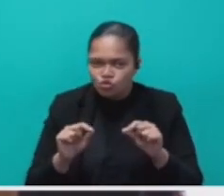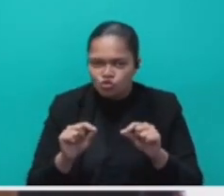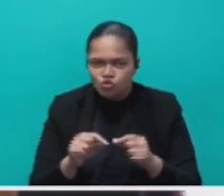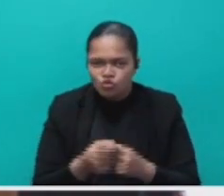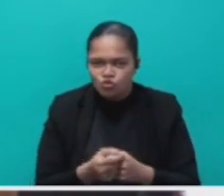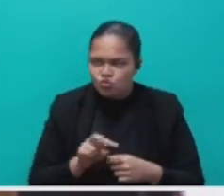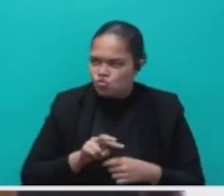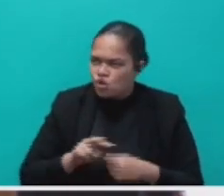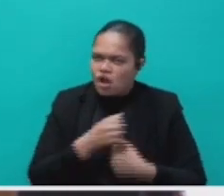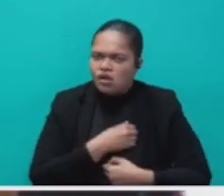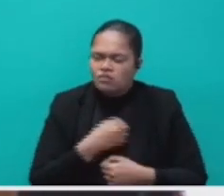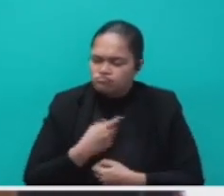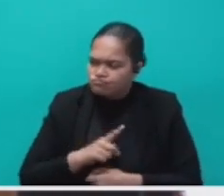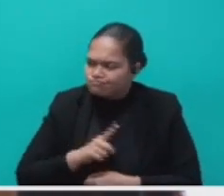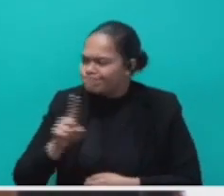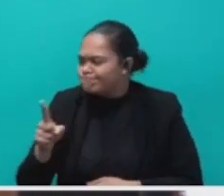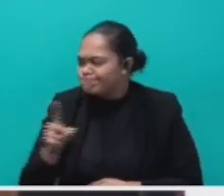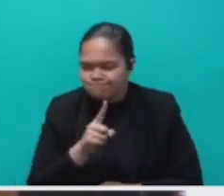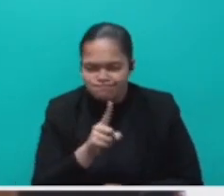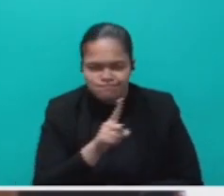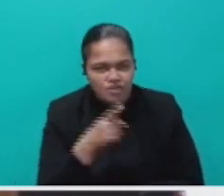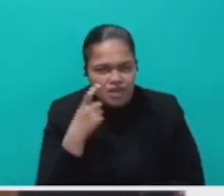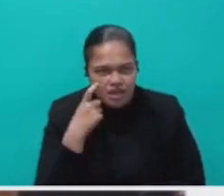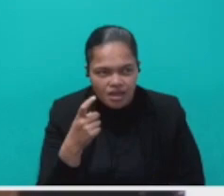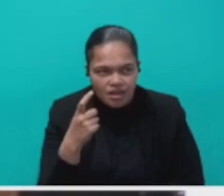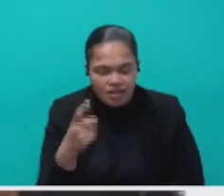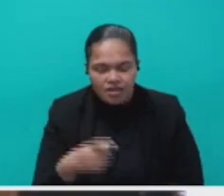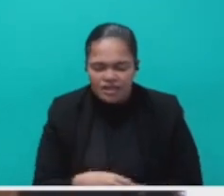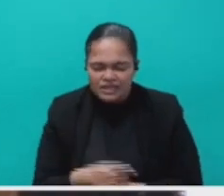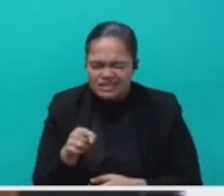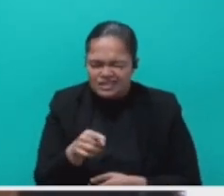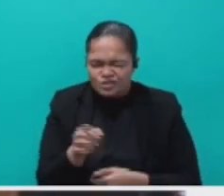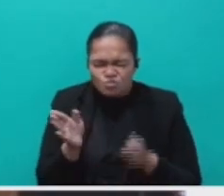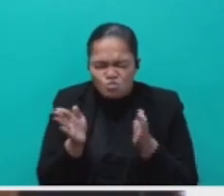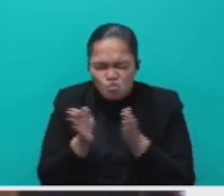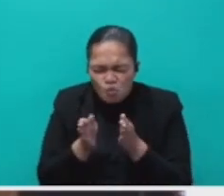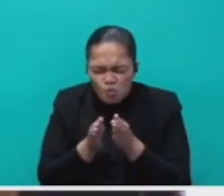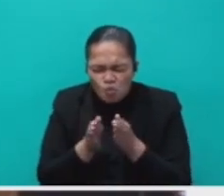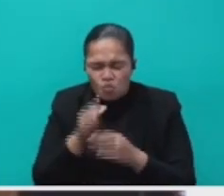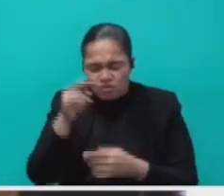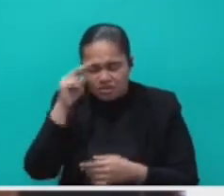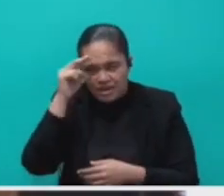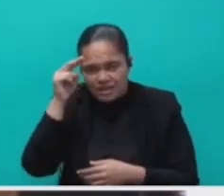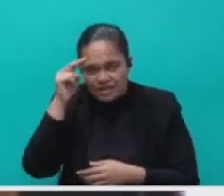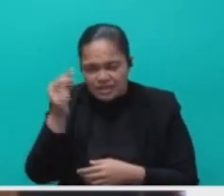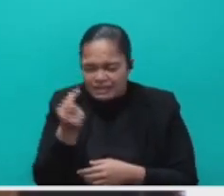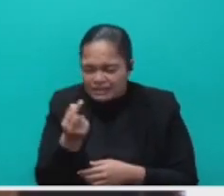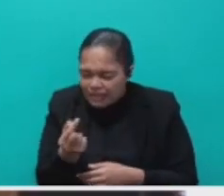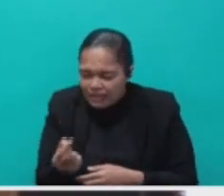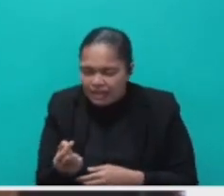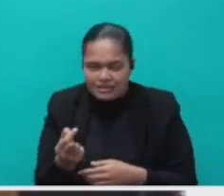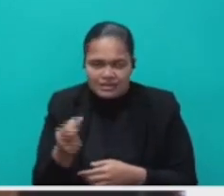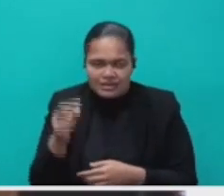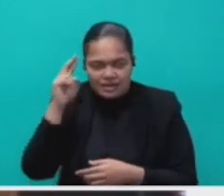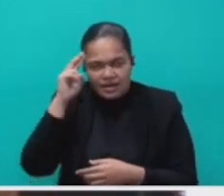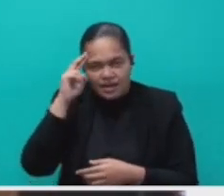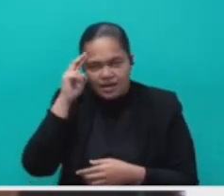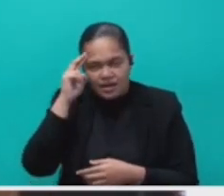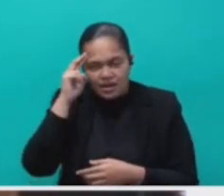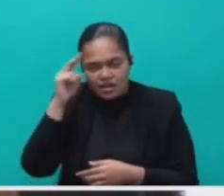arena. We are considered one of the best in the world, this tiny nation, best in the world when it comes to